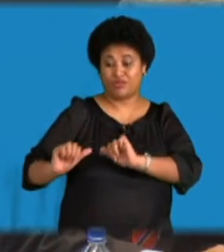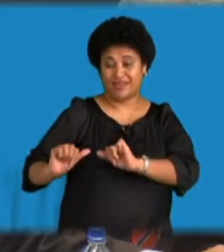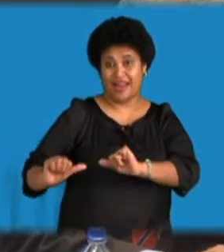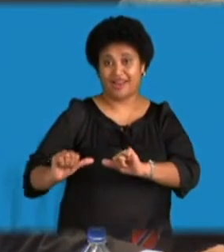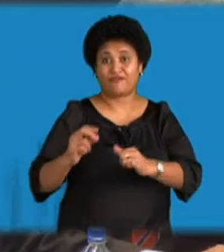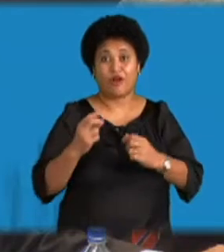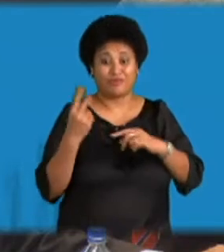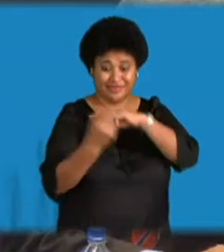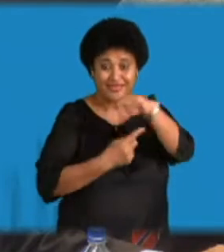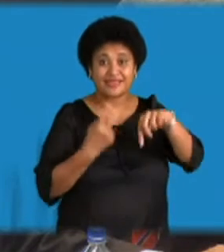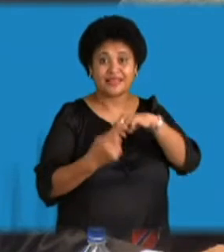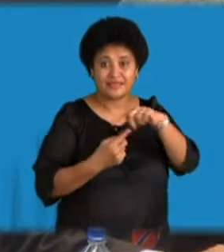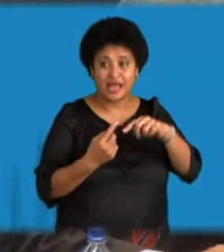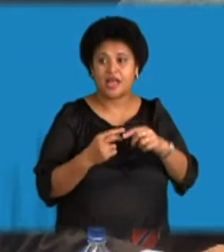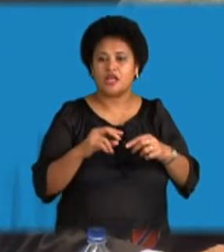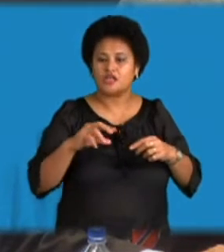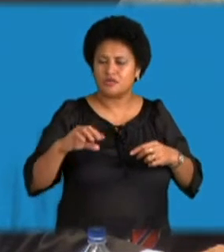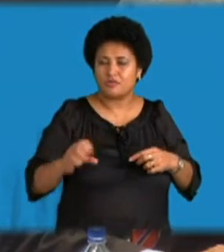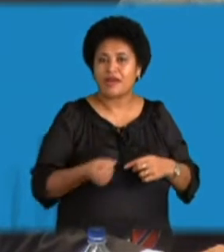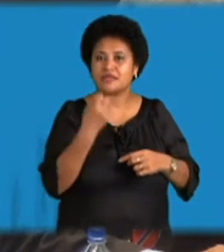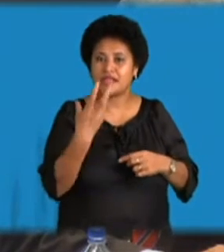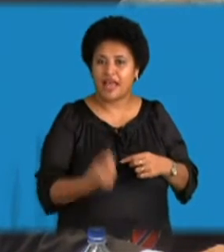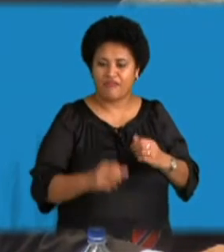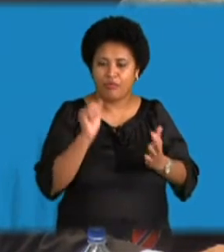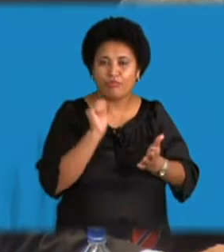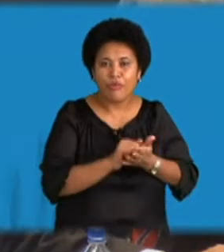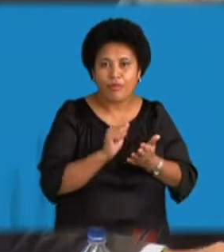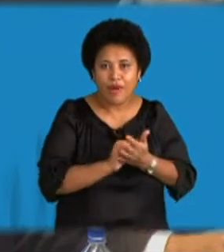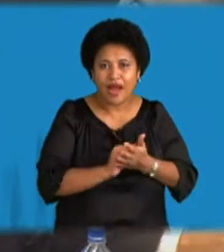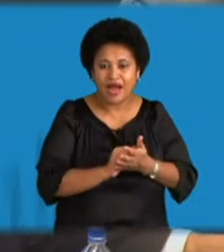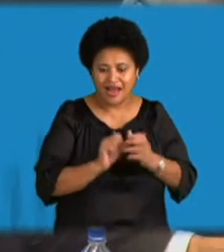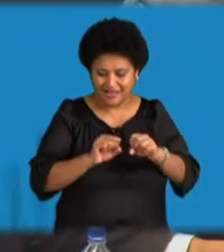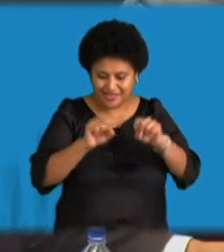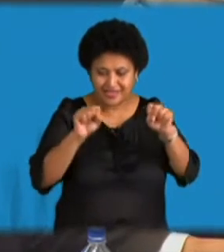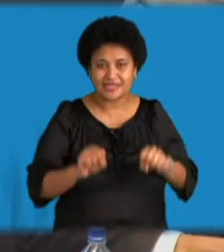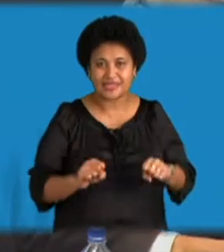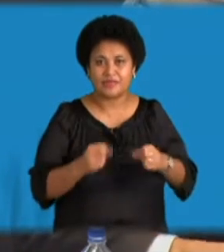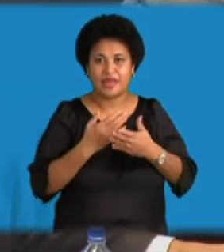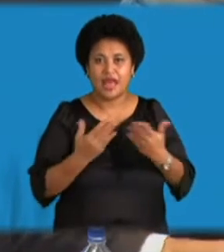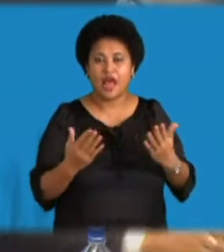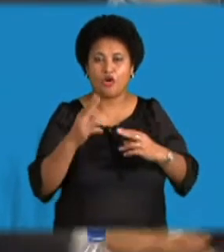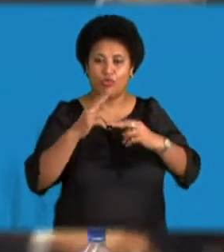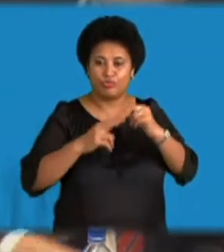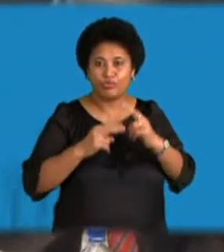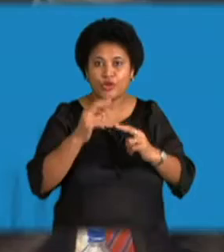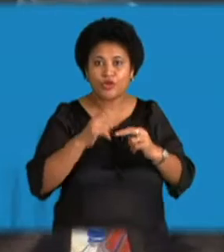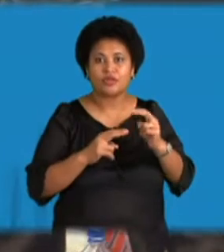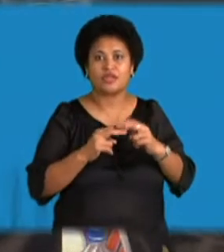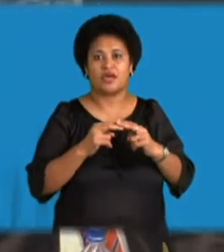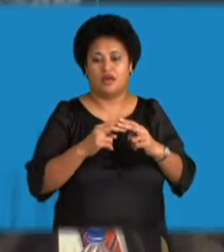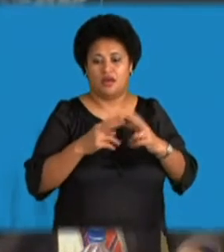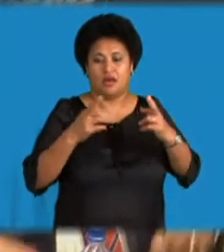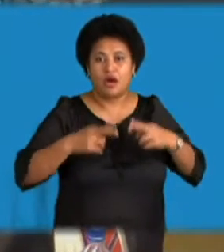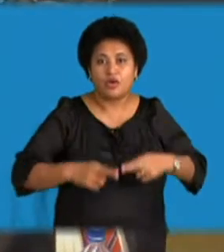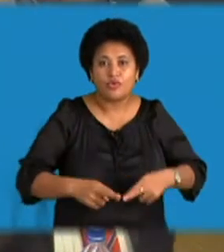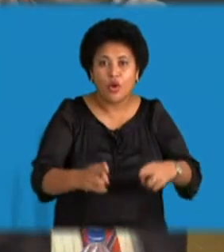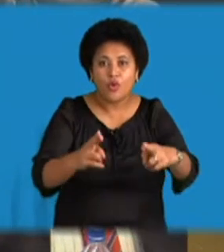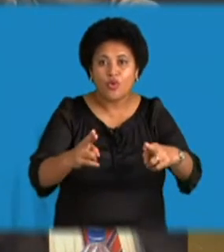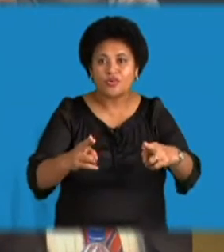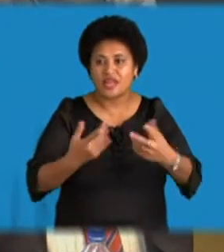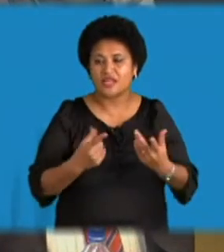systems in place, having proper infrastructure in place, so that you do not get affected as much by climatic